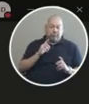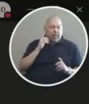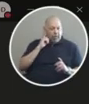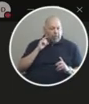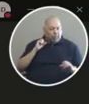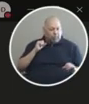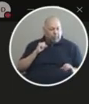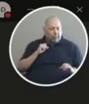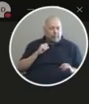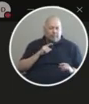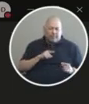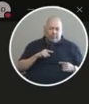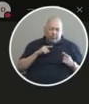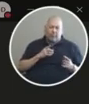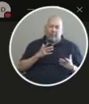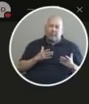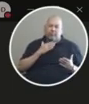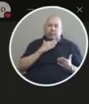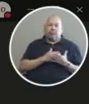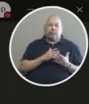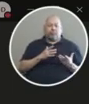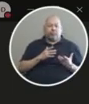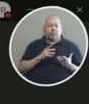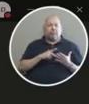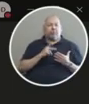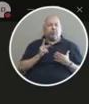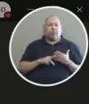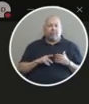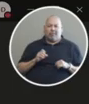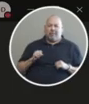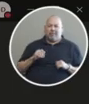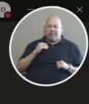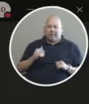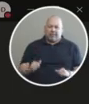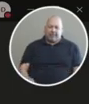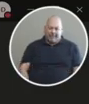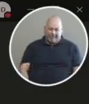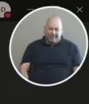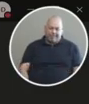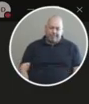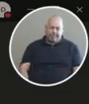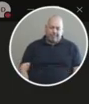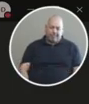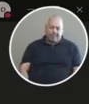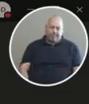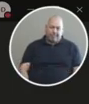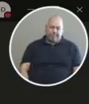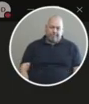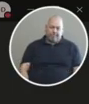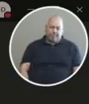and I think this is a great program. Yes, thank you, ma'am. Thank you.